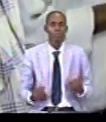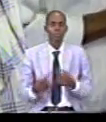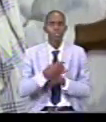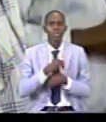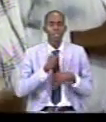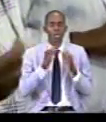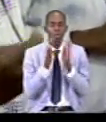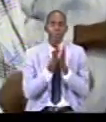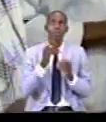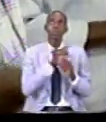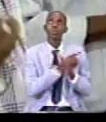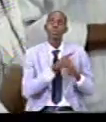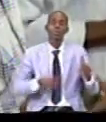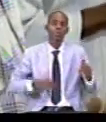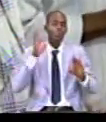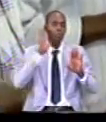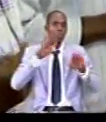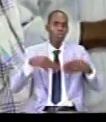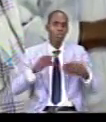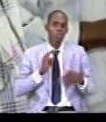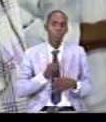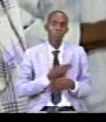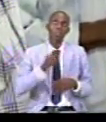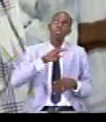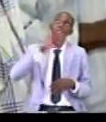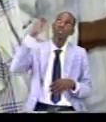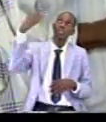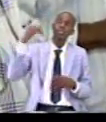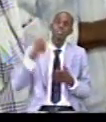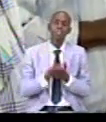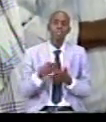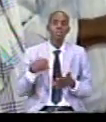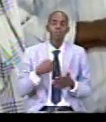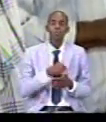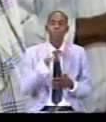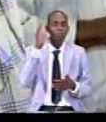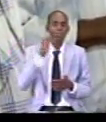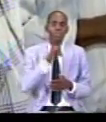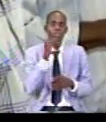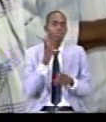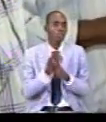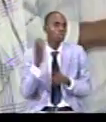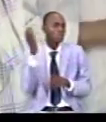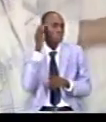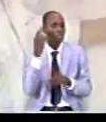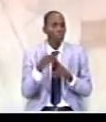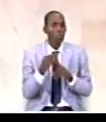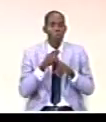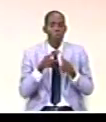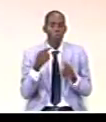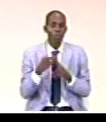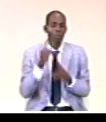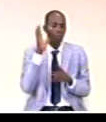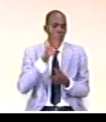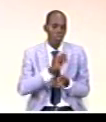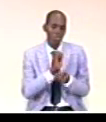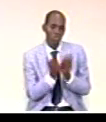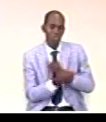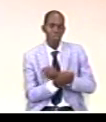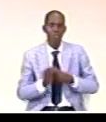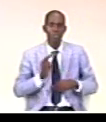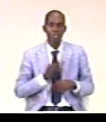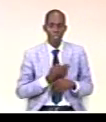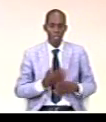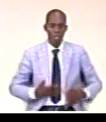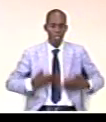Lord will give us the grace that we will not just hear the word, but the word will transform us and our life will transform others,